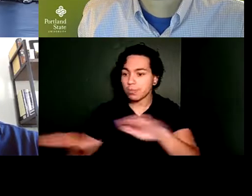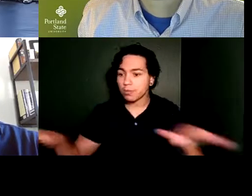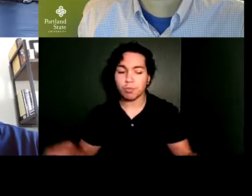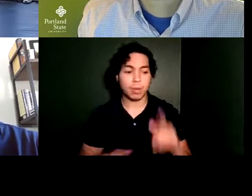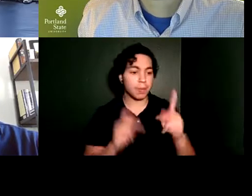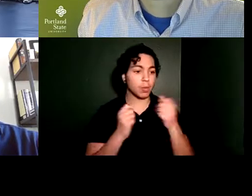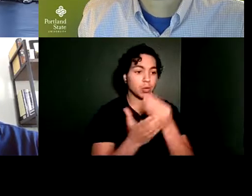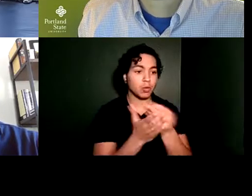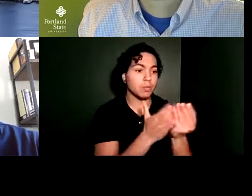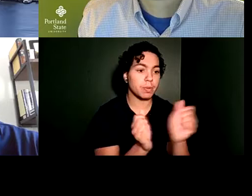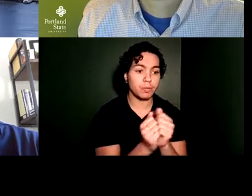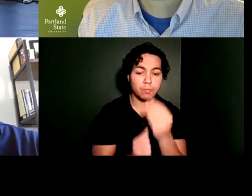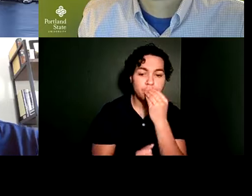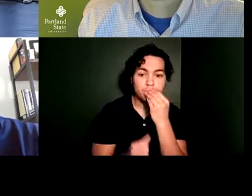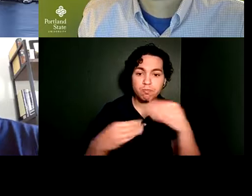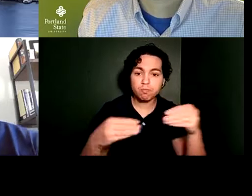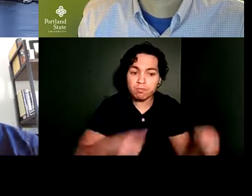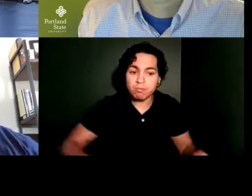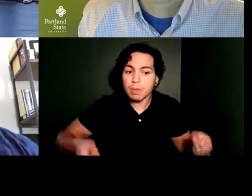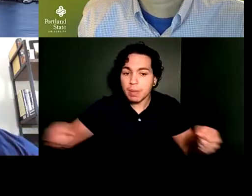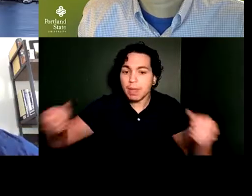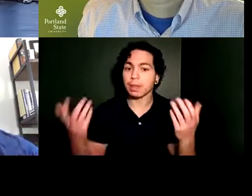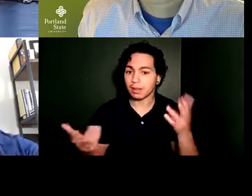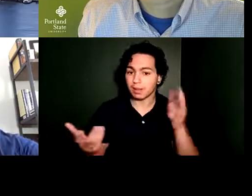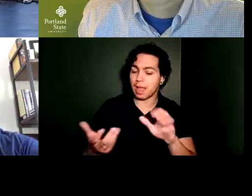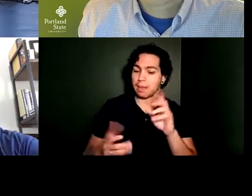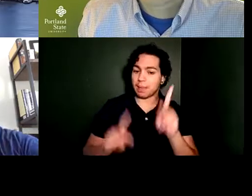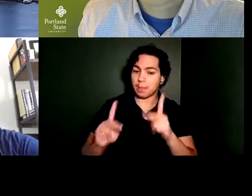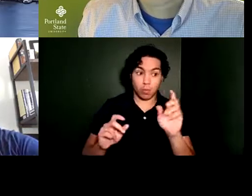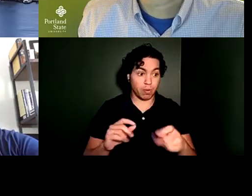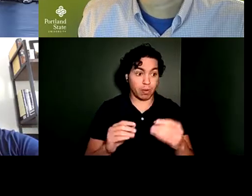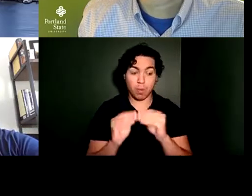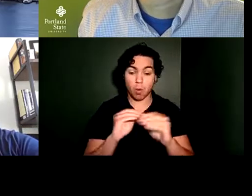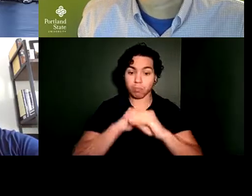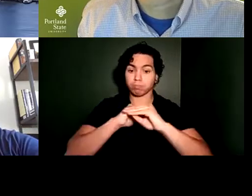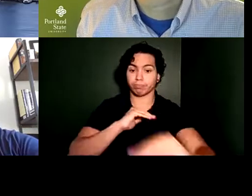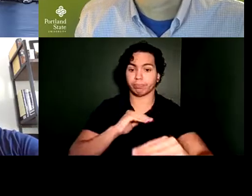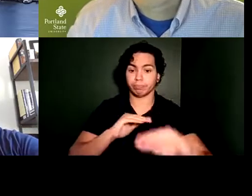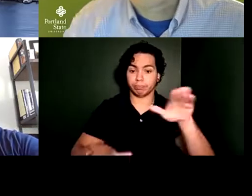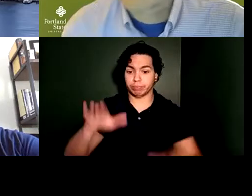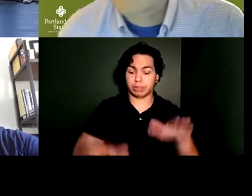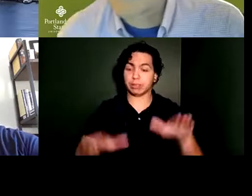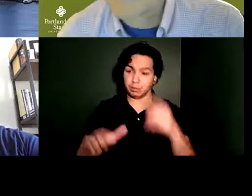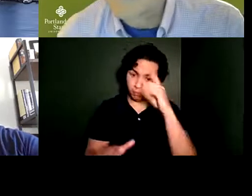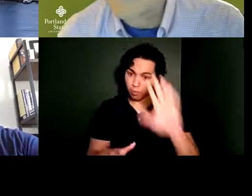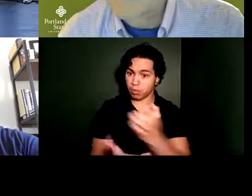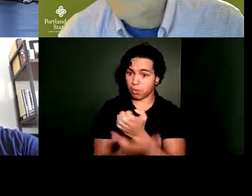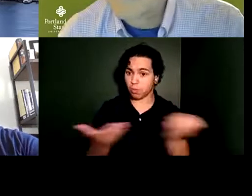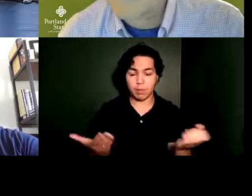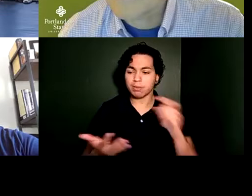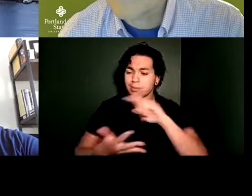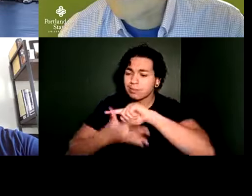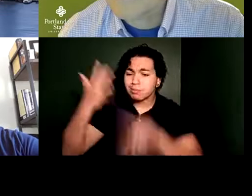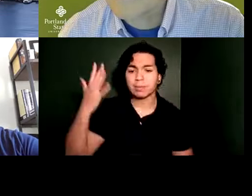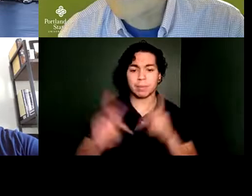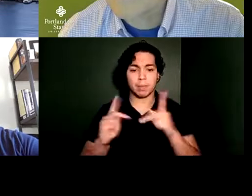people that just need a little more stability. And I think that's really important. I think kind of to what Lee was talking about, we've heard that there's just a